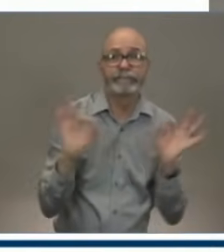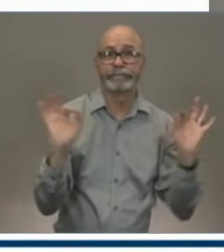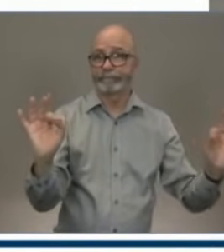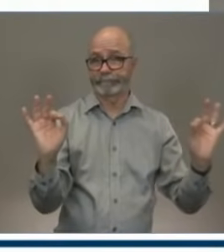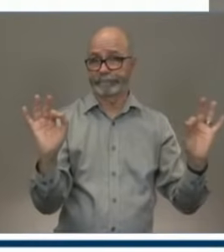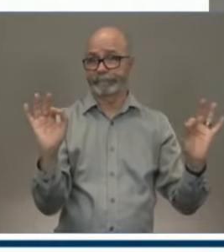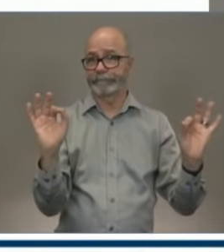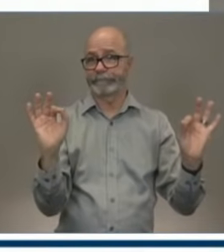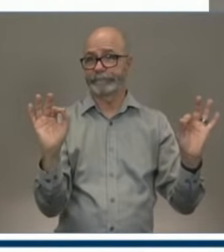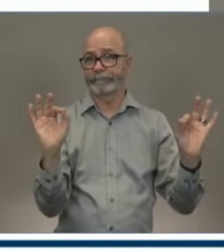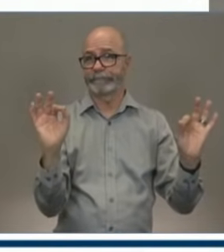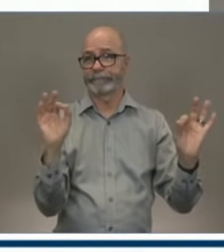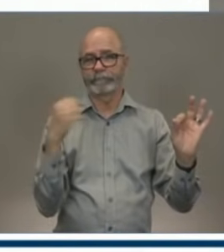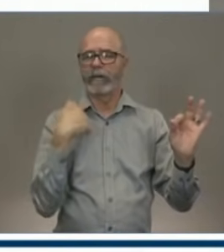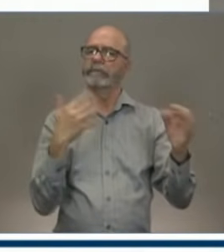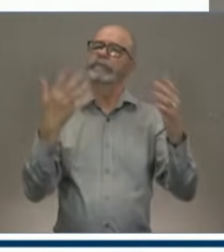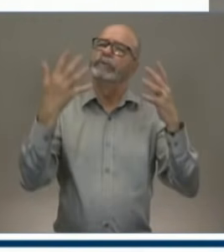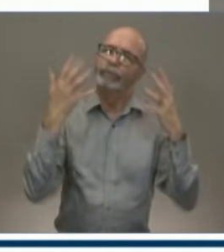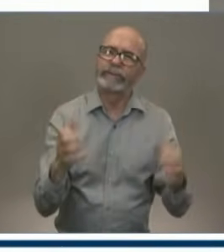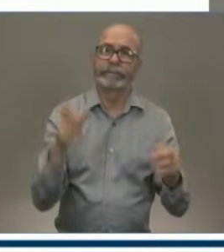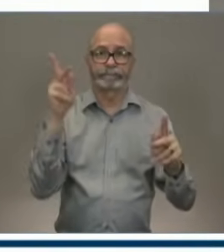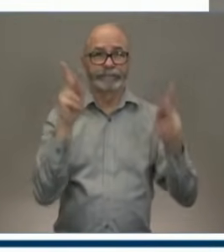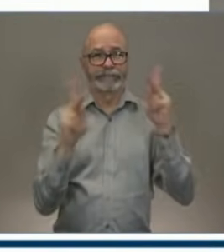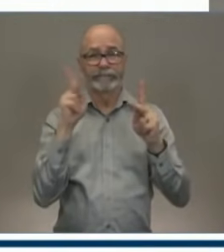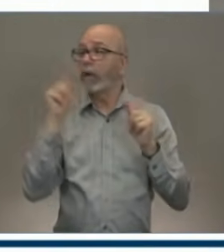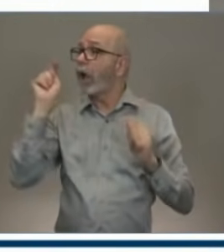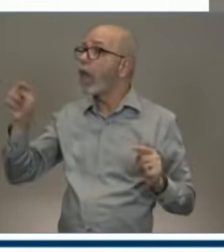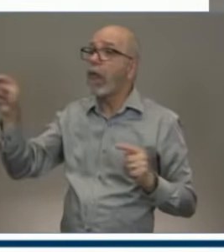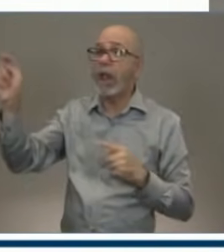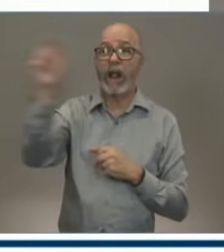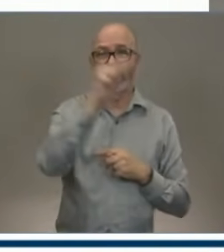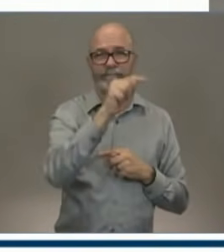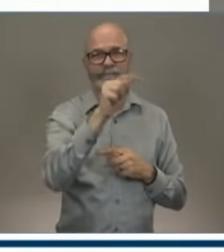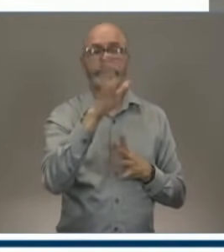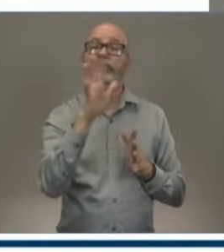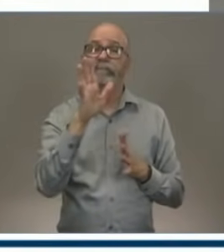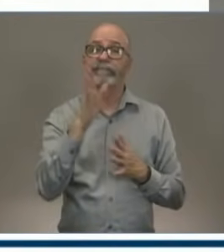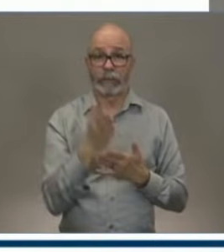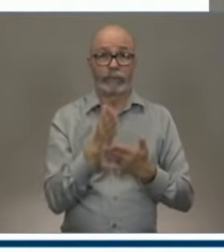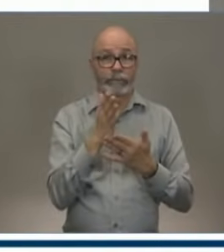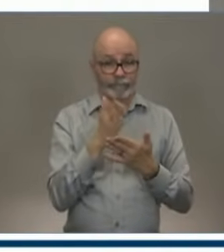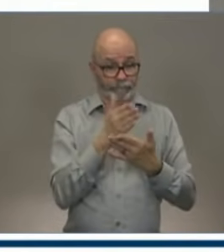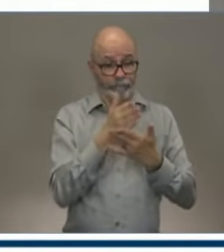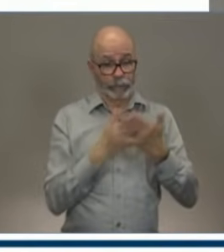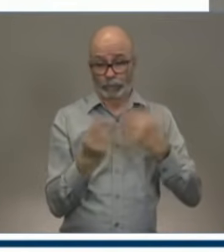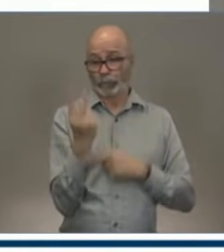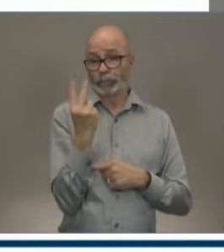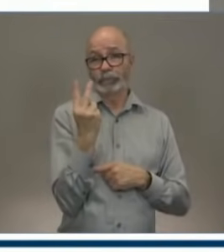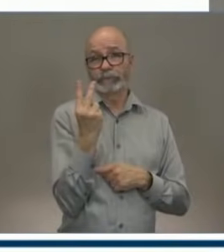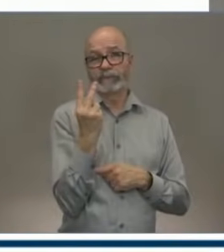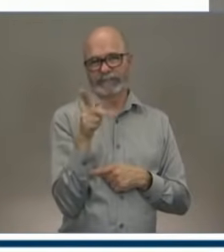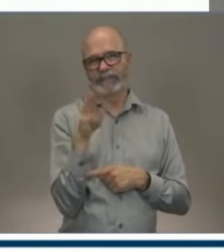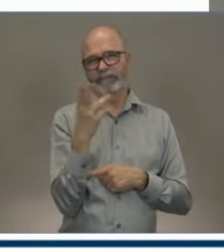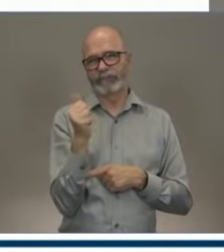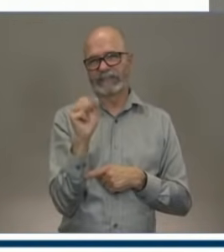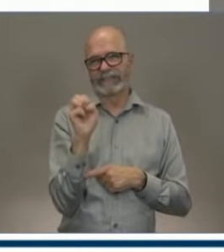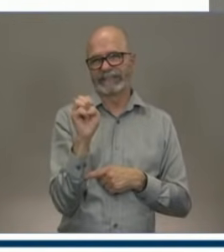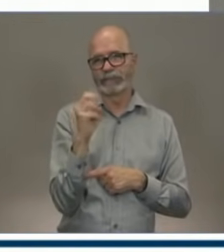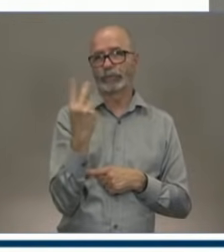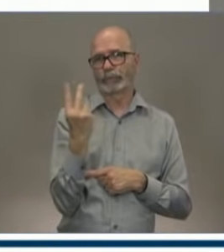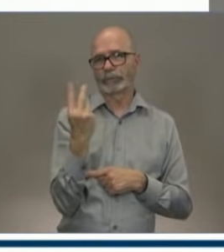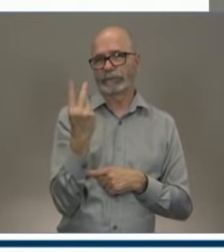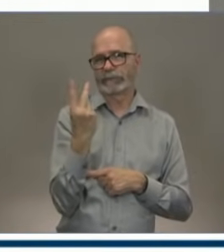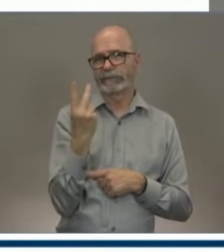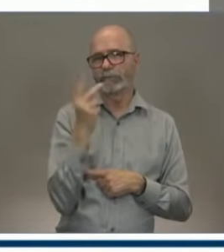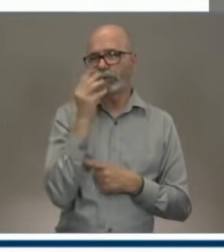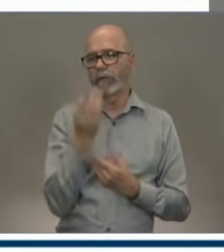that for by and large, it'll be the phase 2 getting into the spring before we have large numbers of people that we can